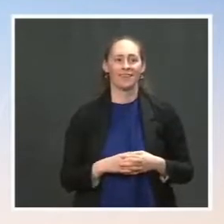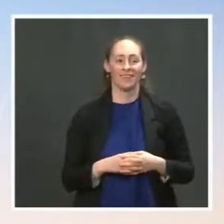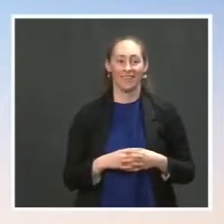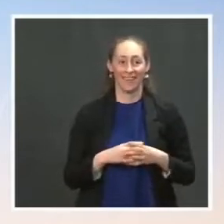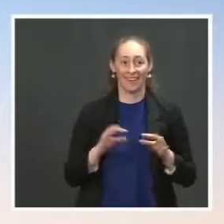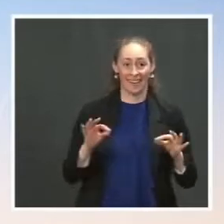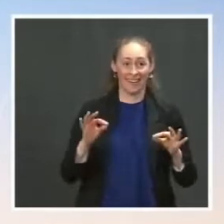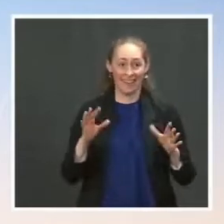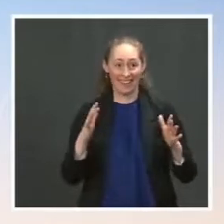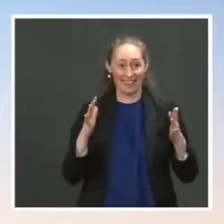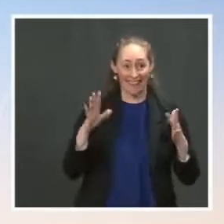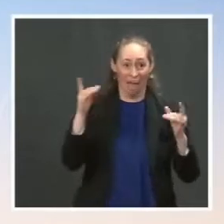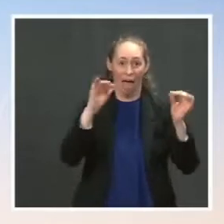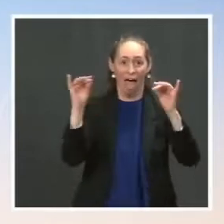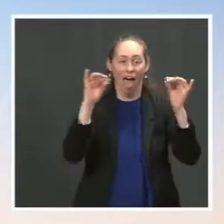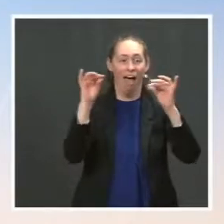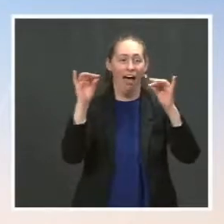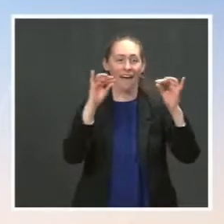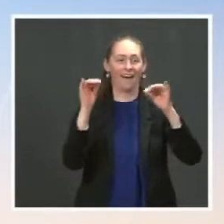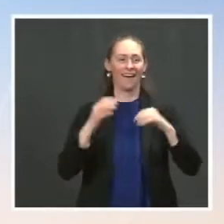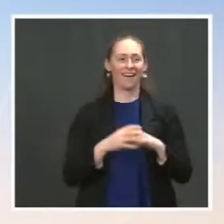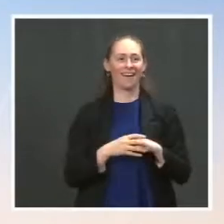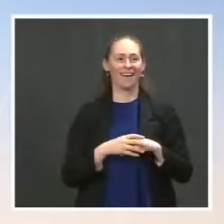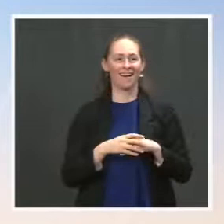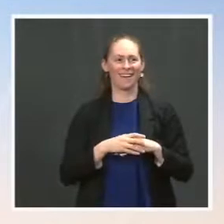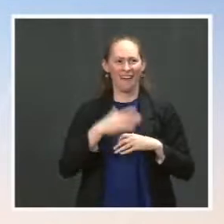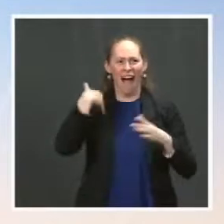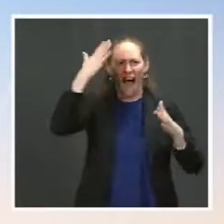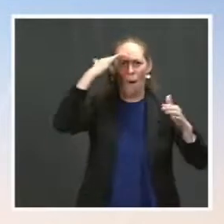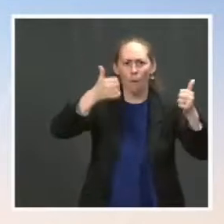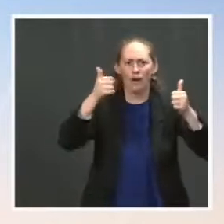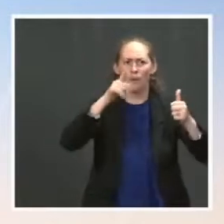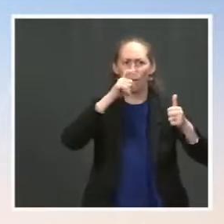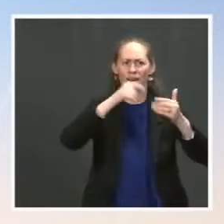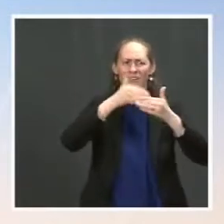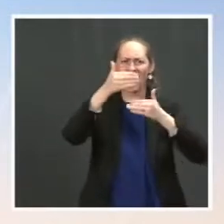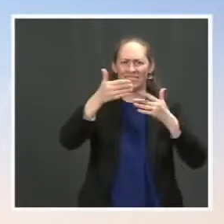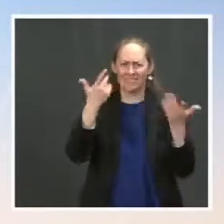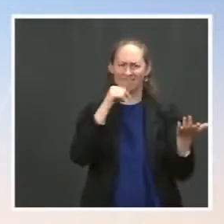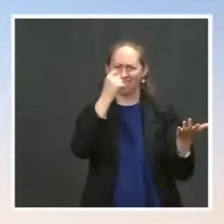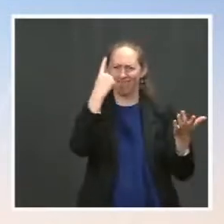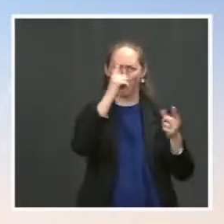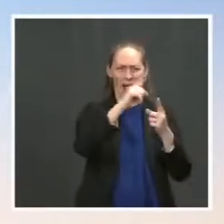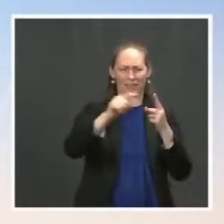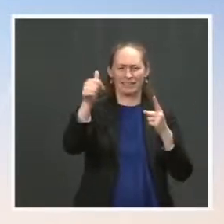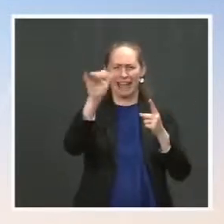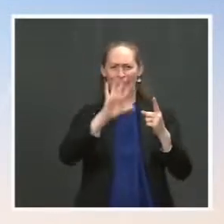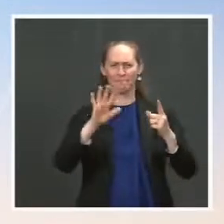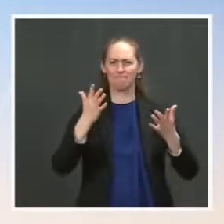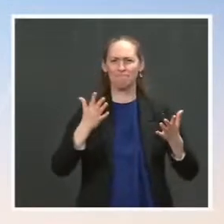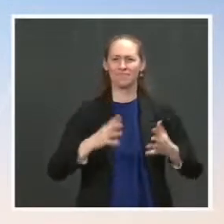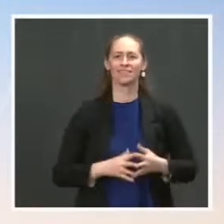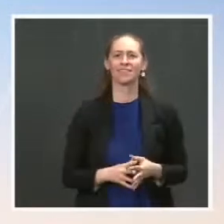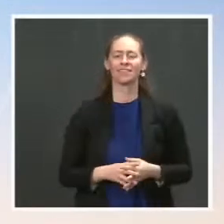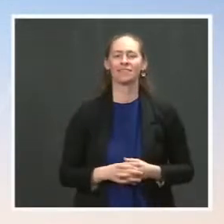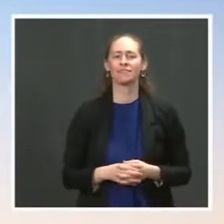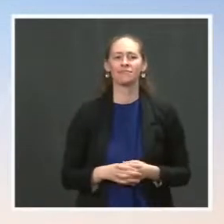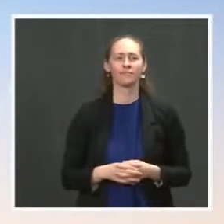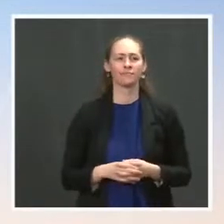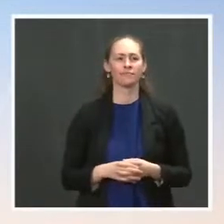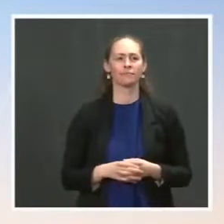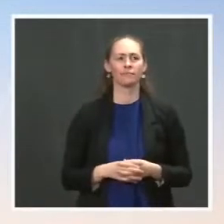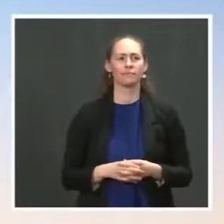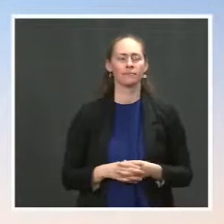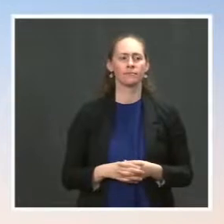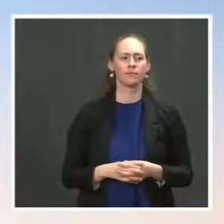Fair. I don't even know what the rating numbers are about anymore. Rob, go ahead. We saw the statement earlier, but has the president been in touch with